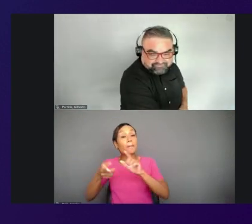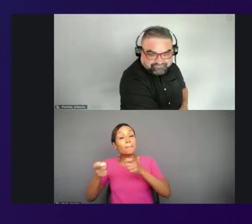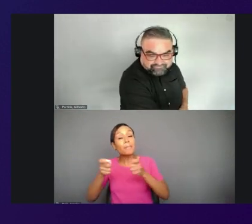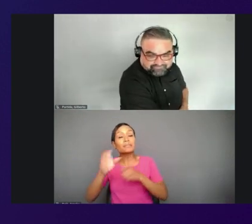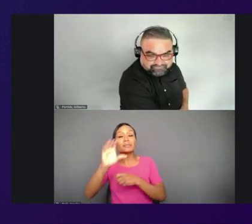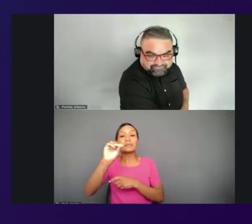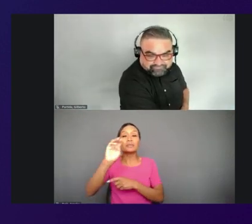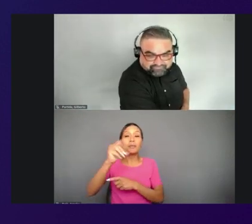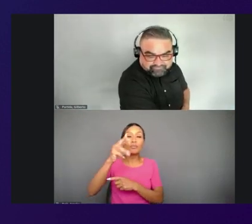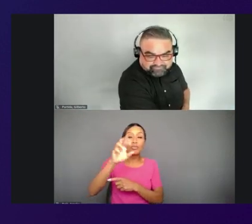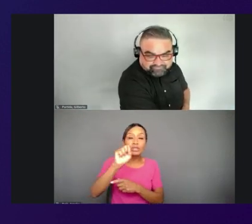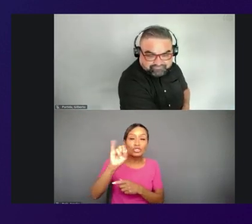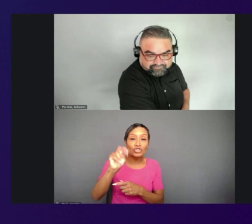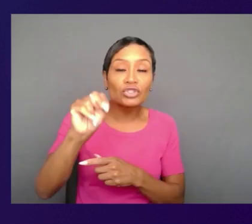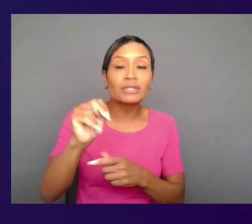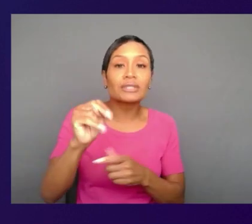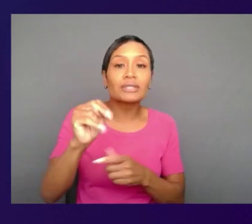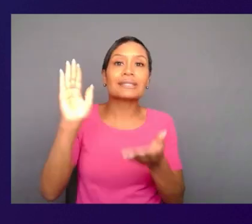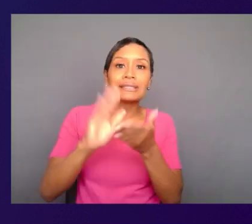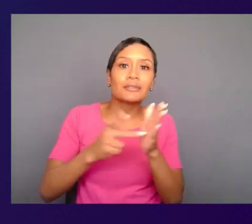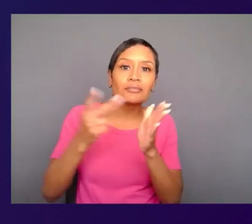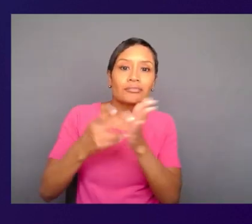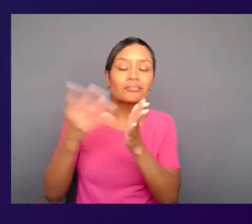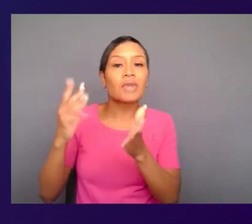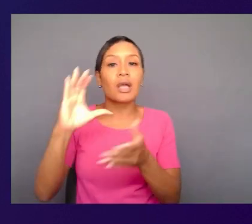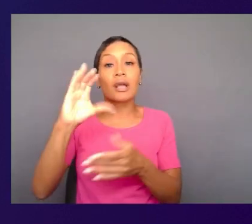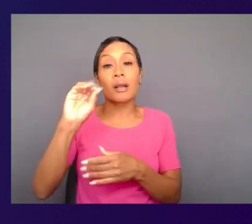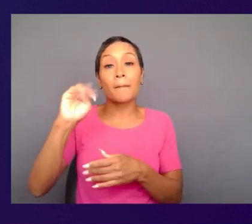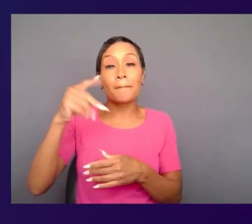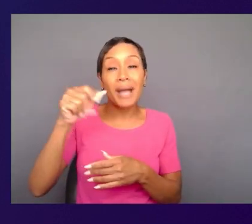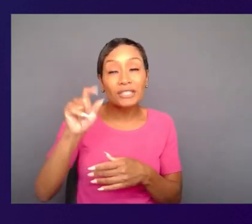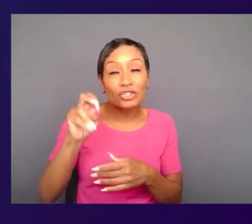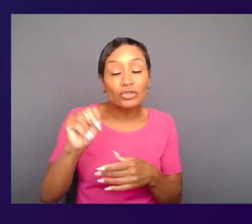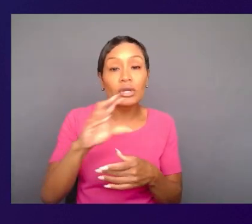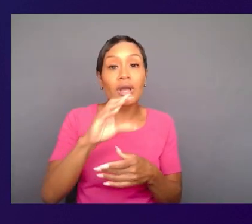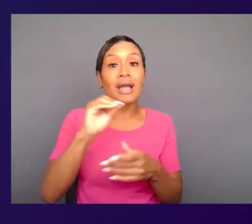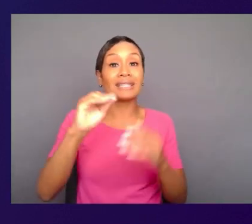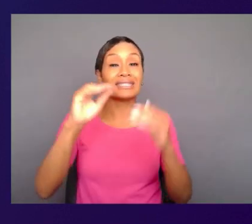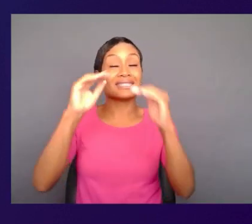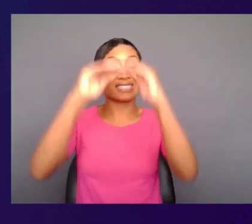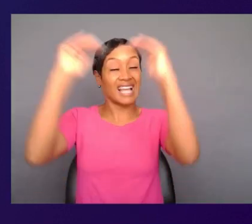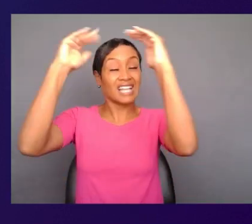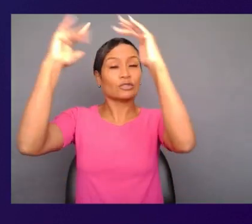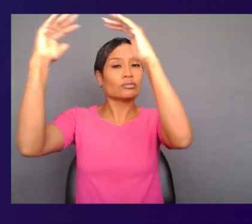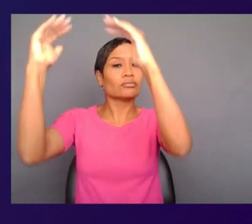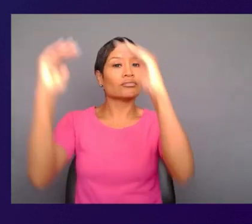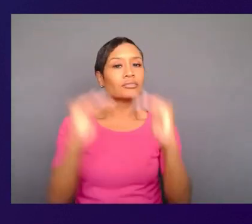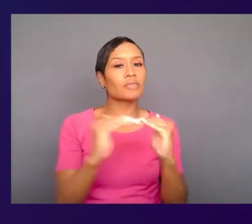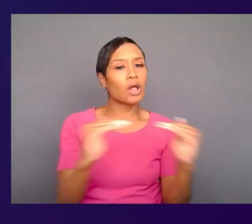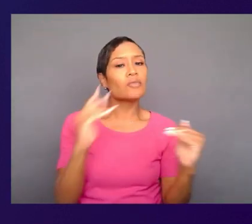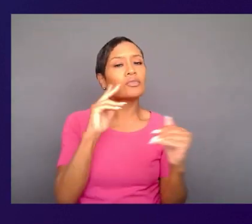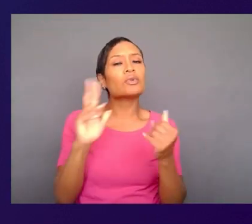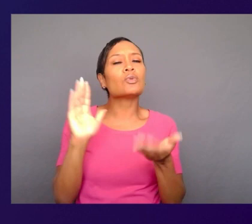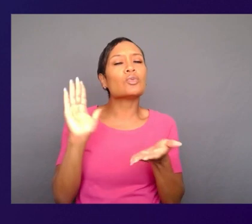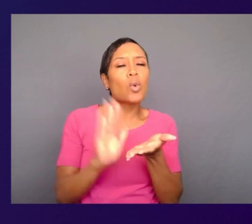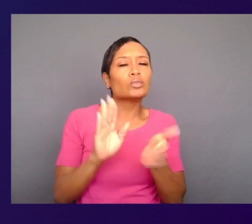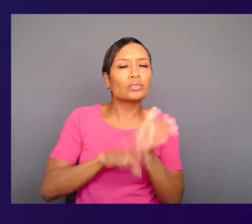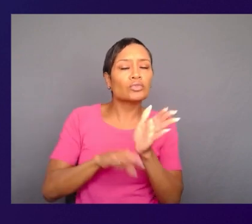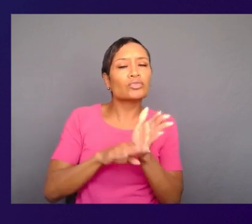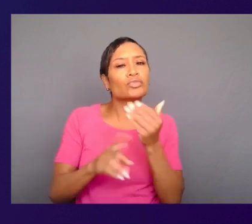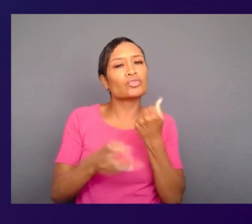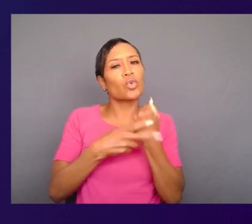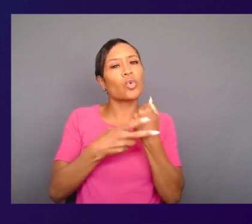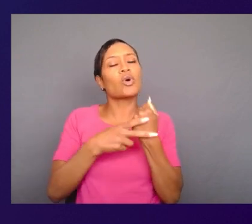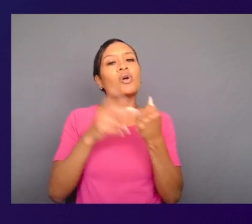compression, deduplication, compaction, even lower tiering of data to lower cost storage to allow customers to achieve the